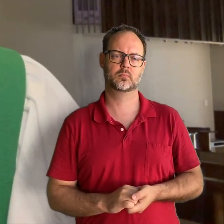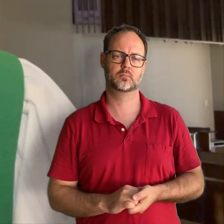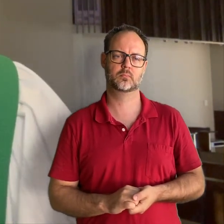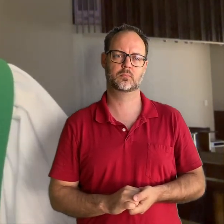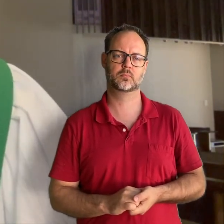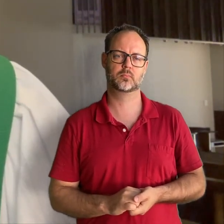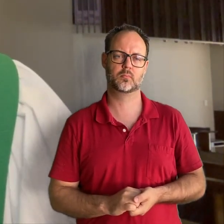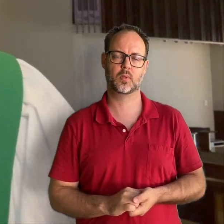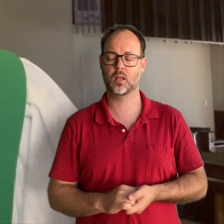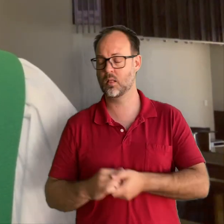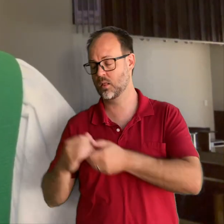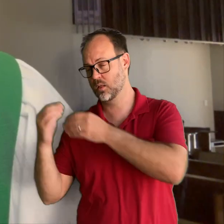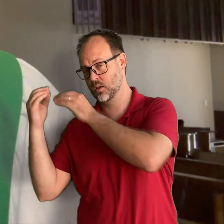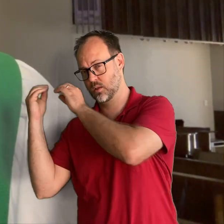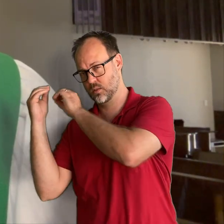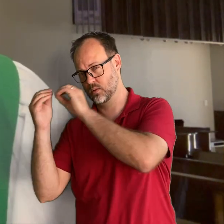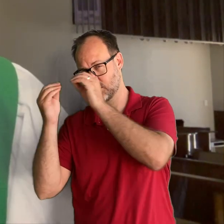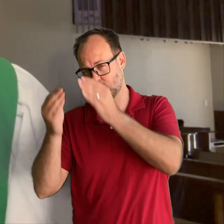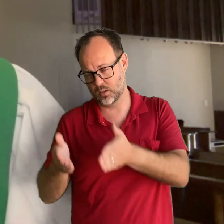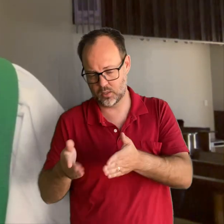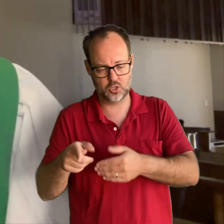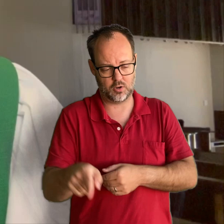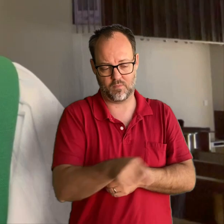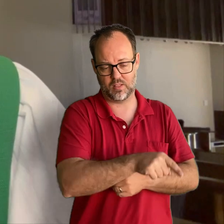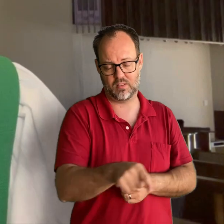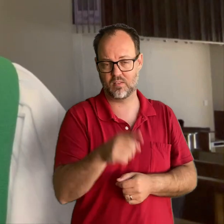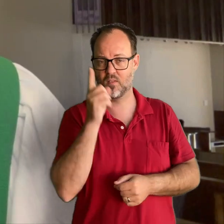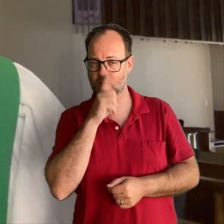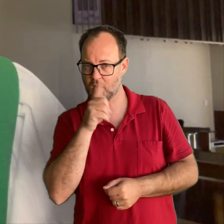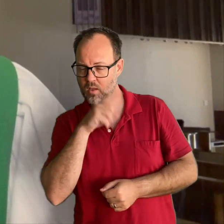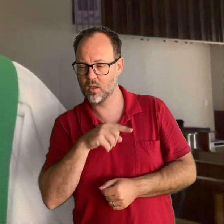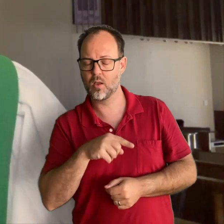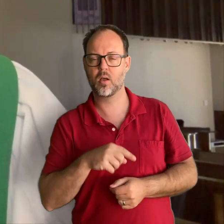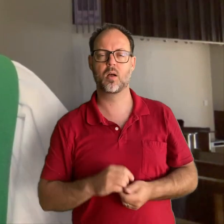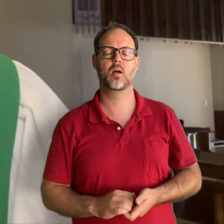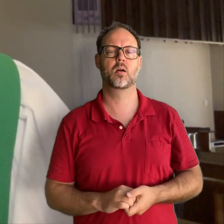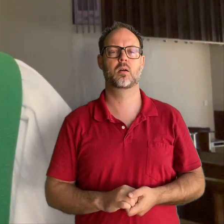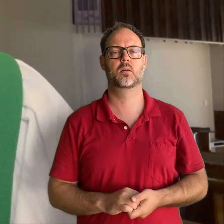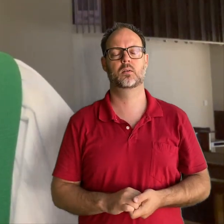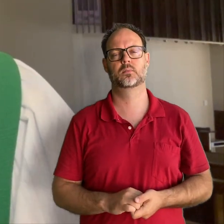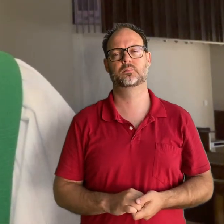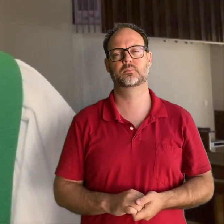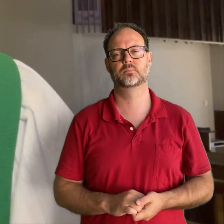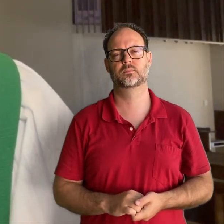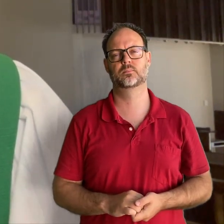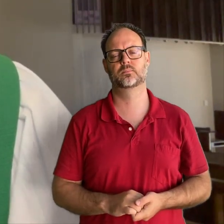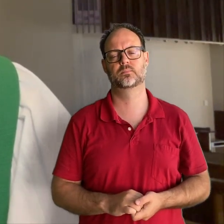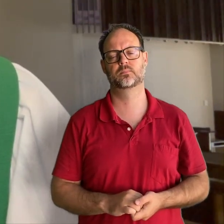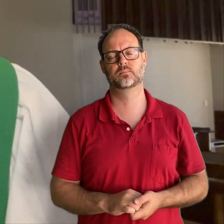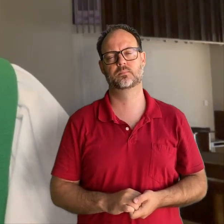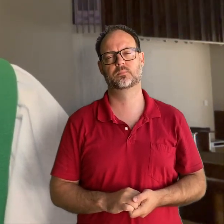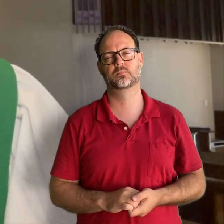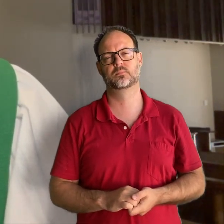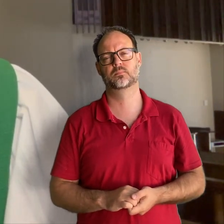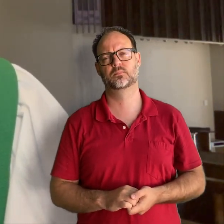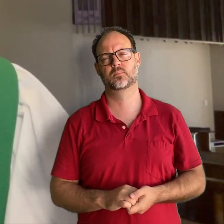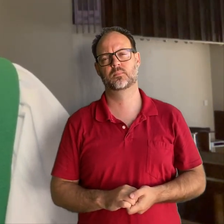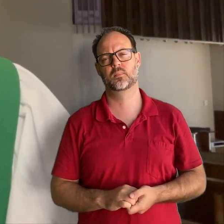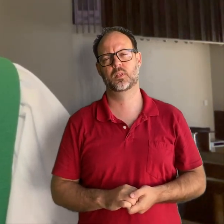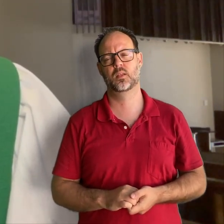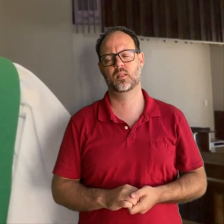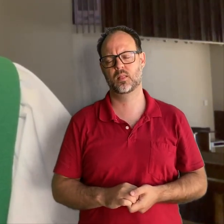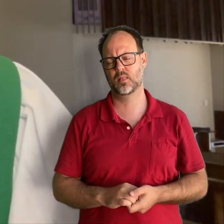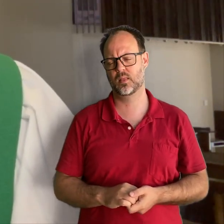Those who taught this false teaching were given the name Pneumatomachians,